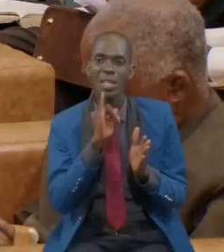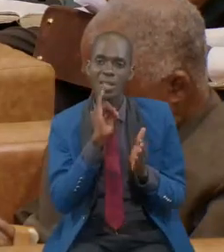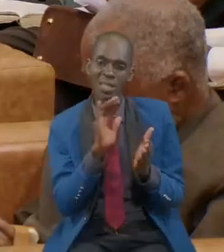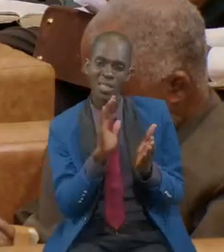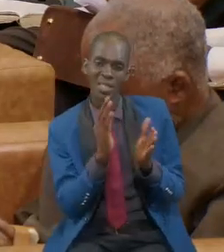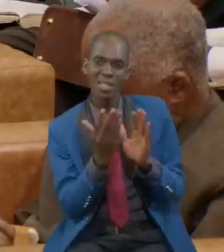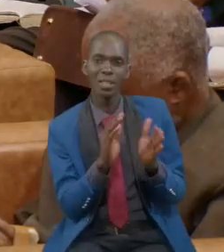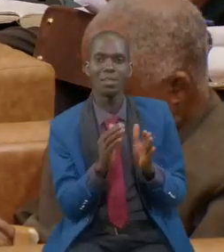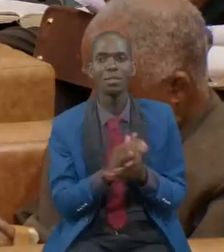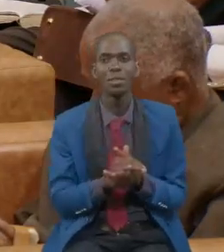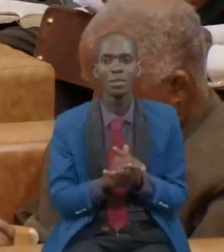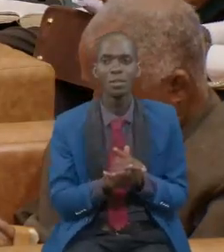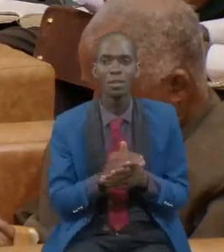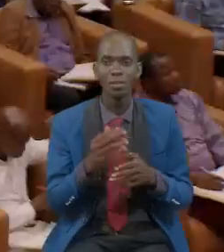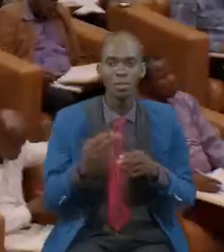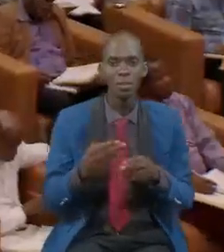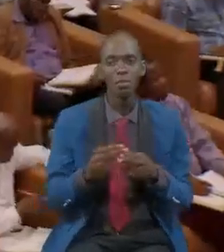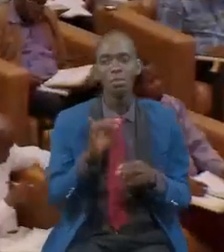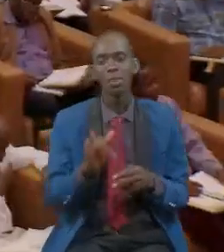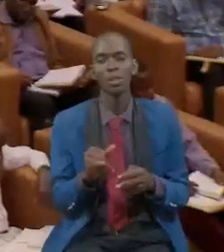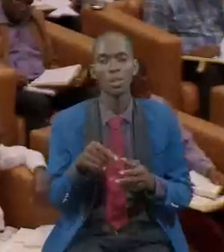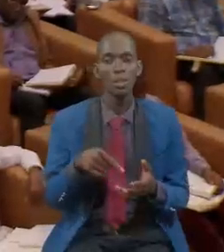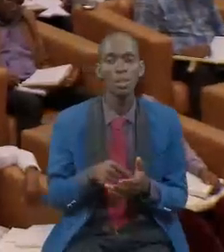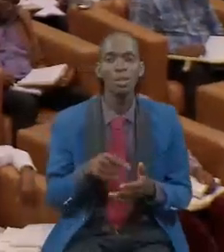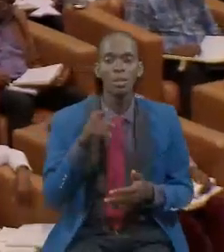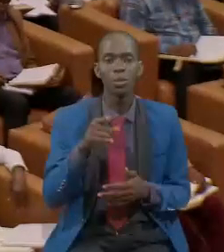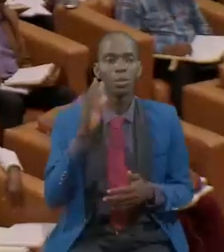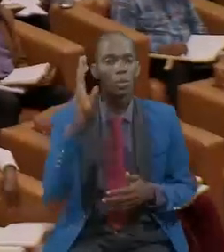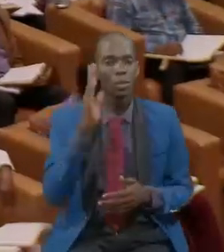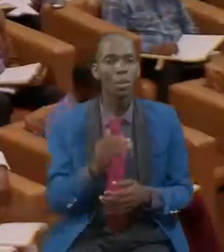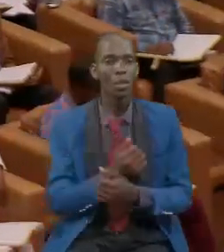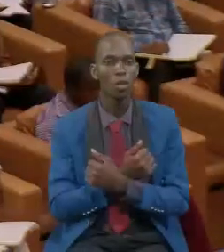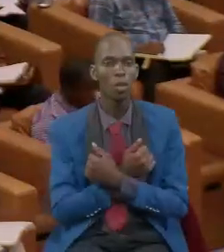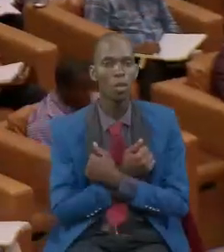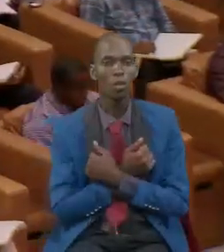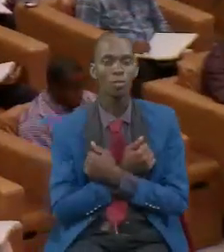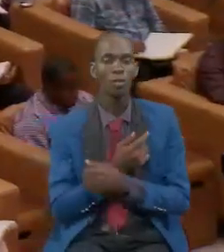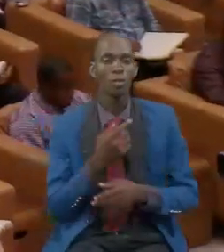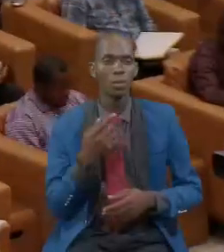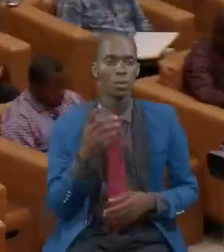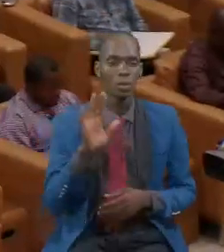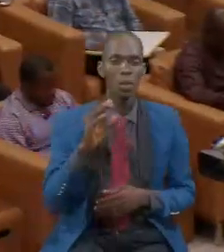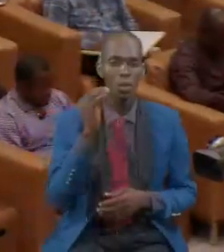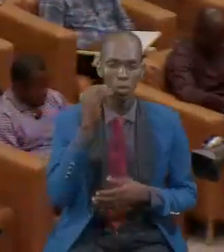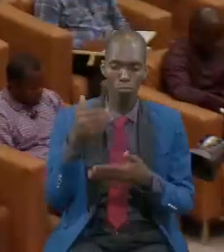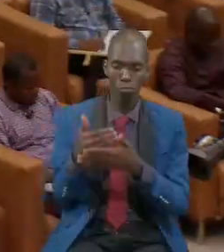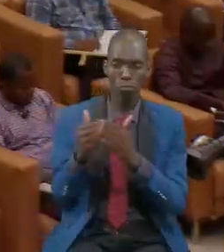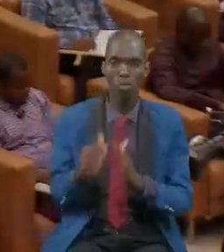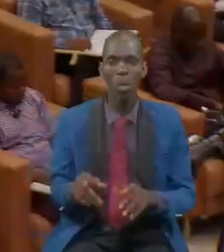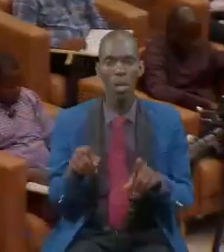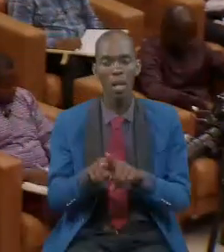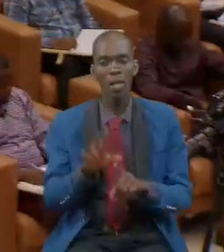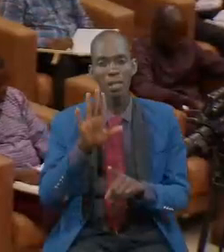like namely this Thou shalt love the neighbor as